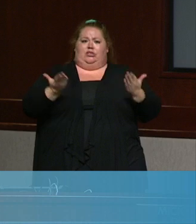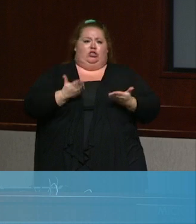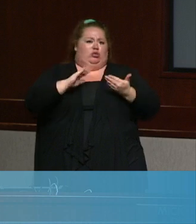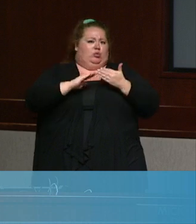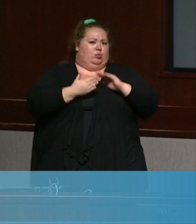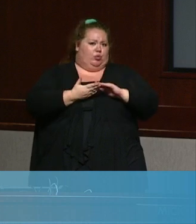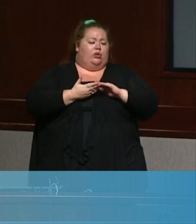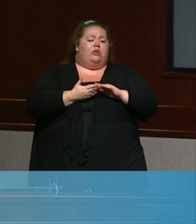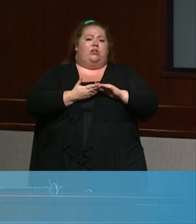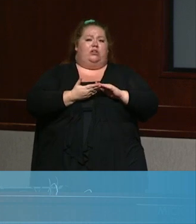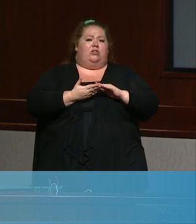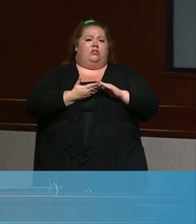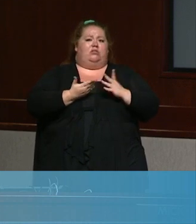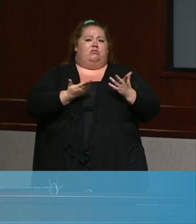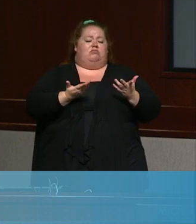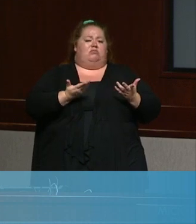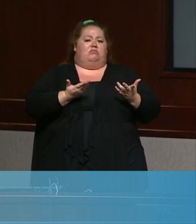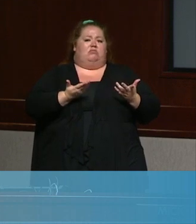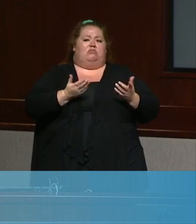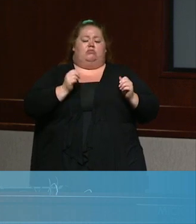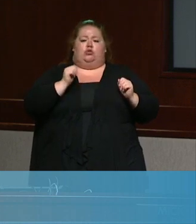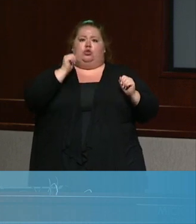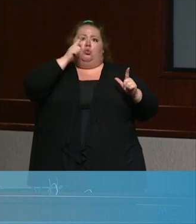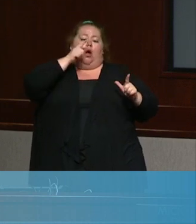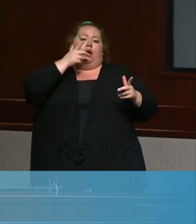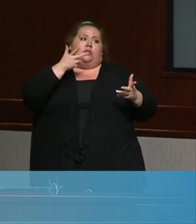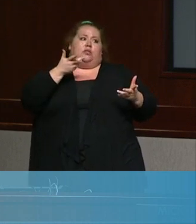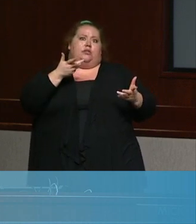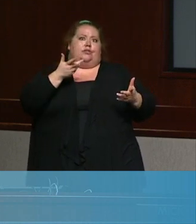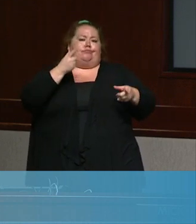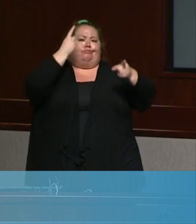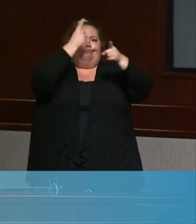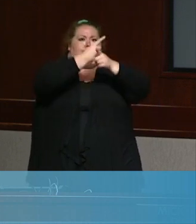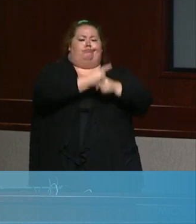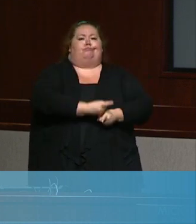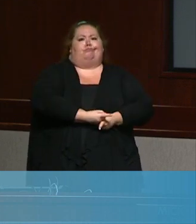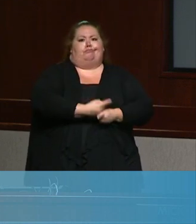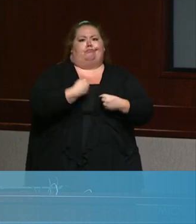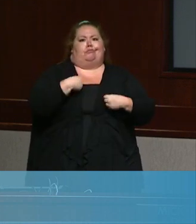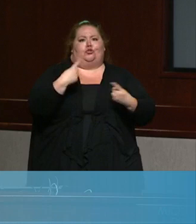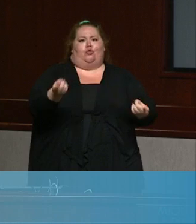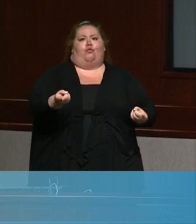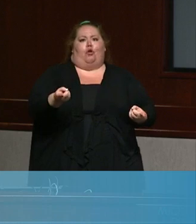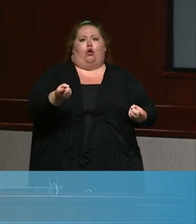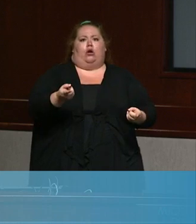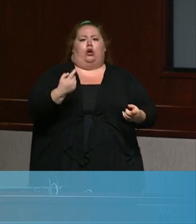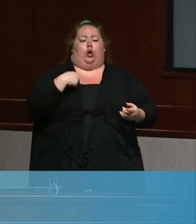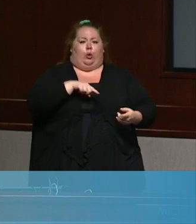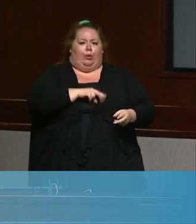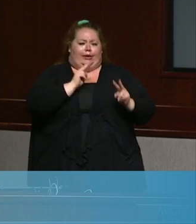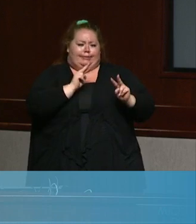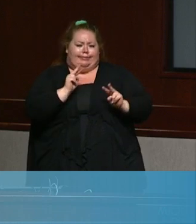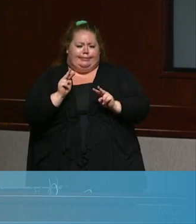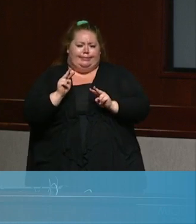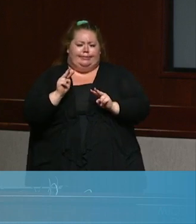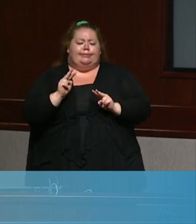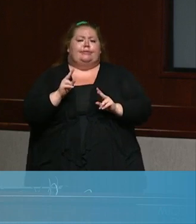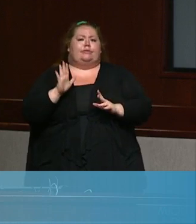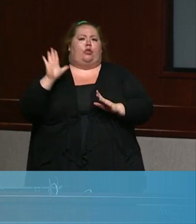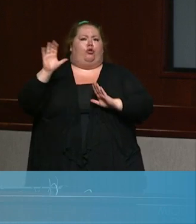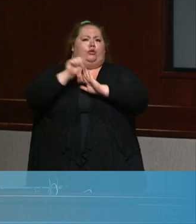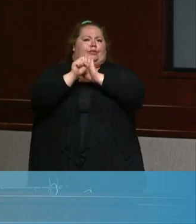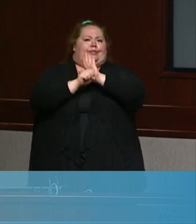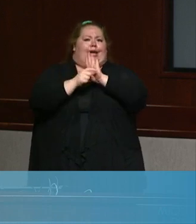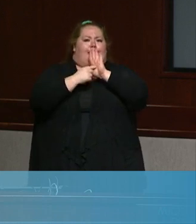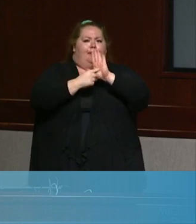transmitted. So it is surprisingly accurate so far, and we do look at it carefully, but it was a good indicator for